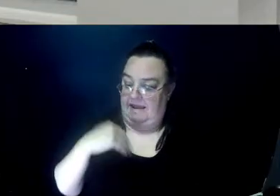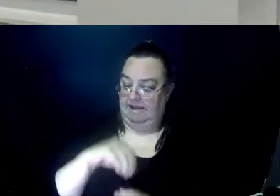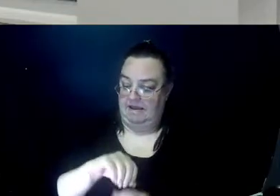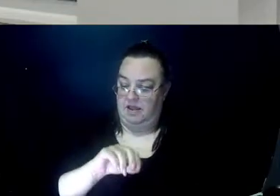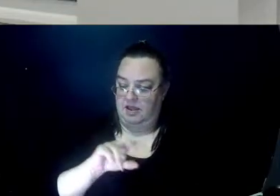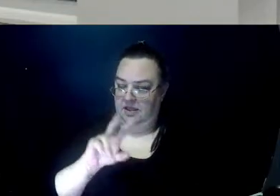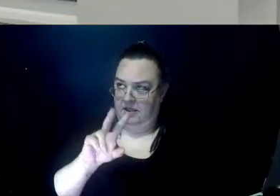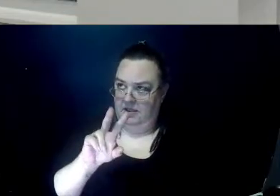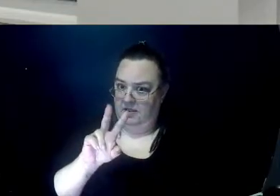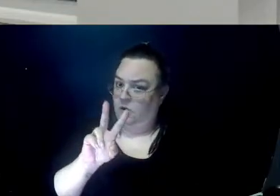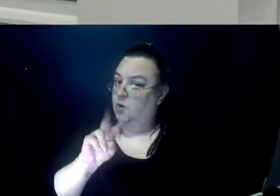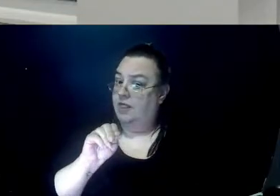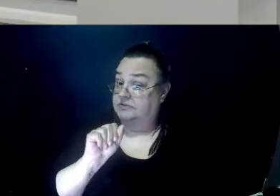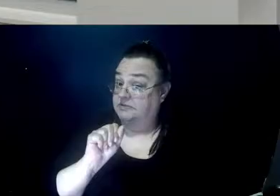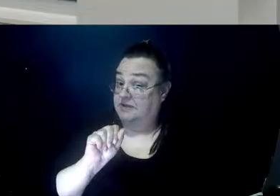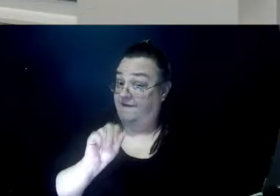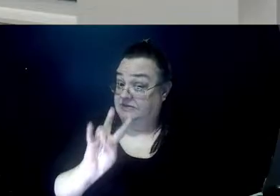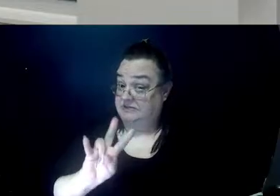2017,